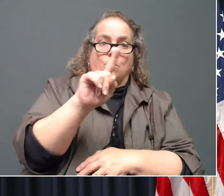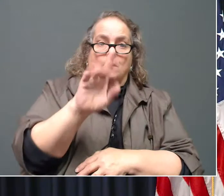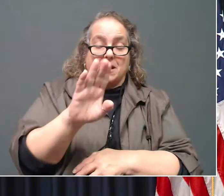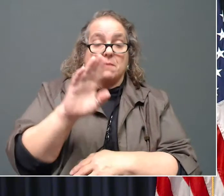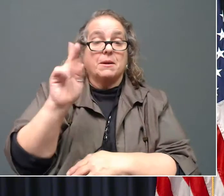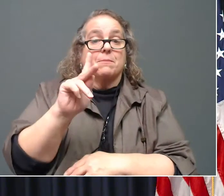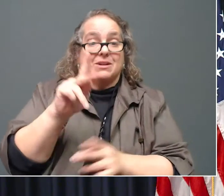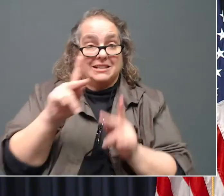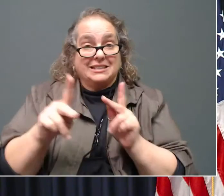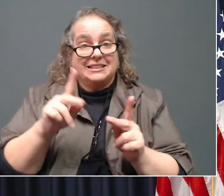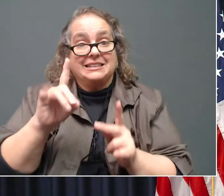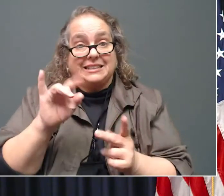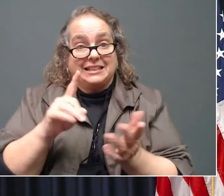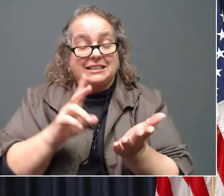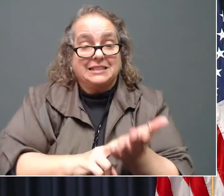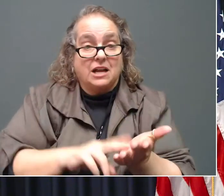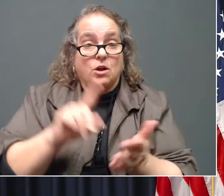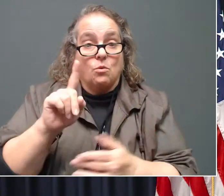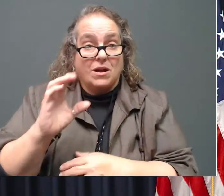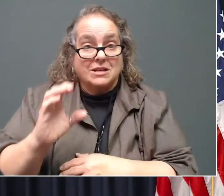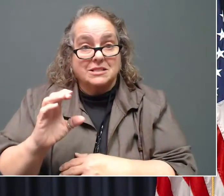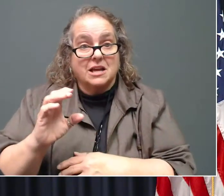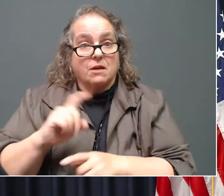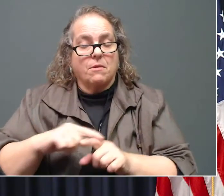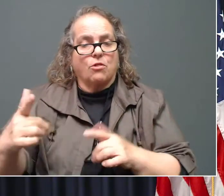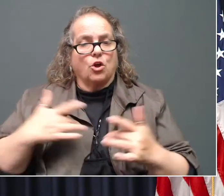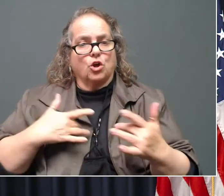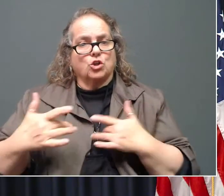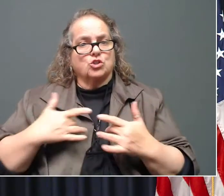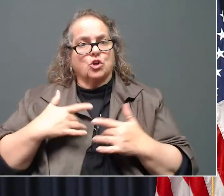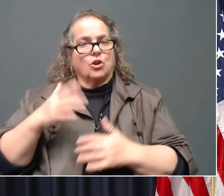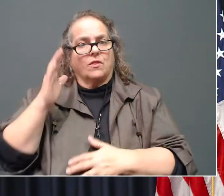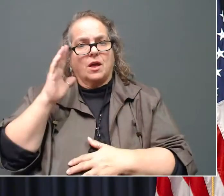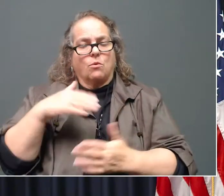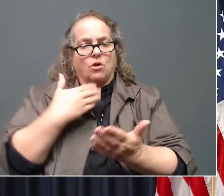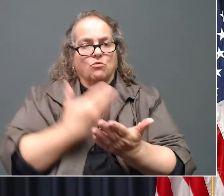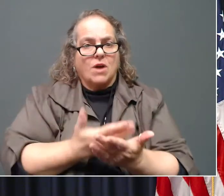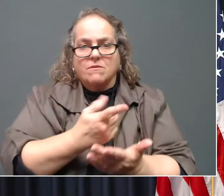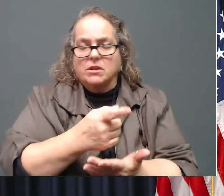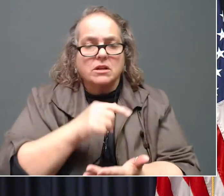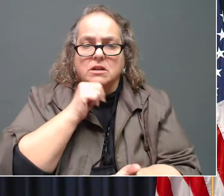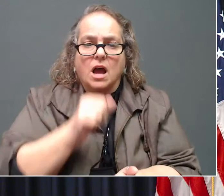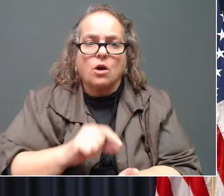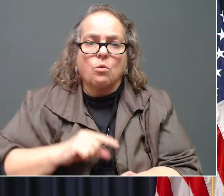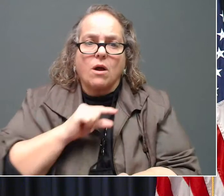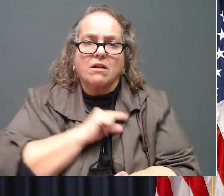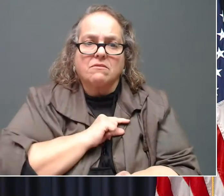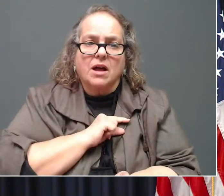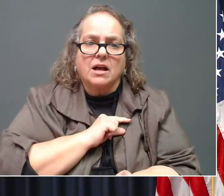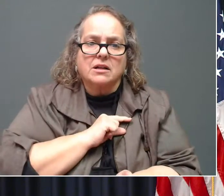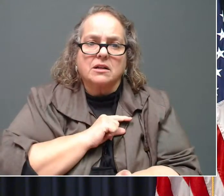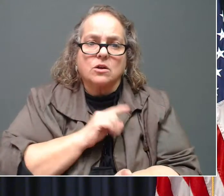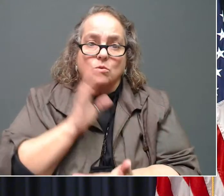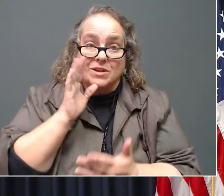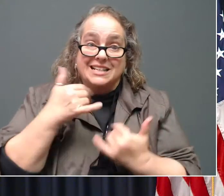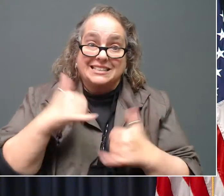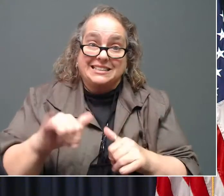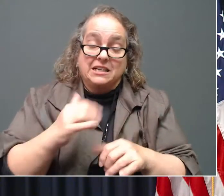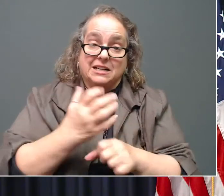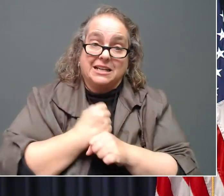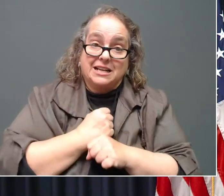they're concerned that they're going to get there and they're not going to fall into the qualifiers. Will they still be able to get vaccinated? Thank